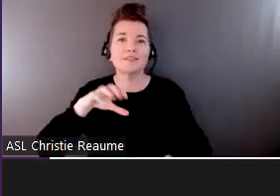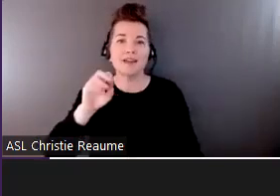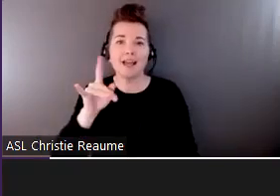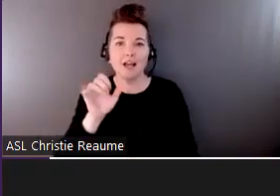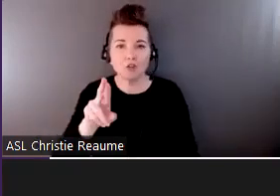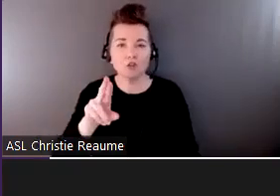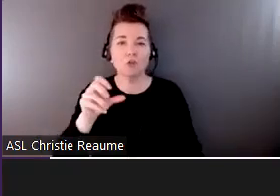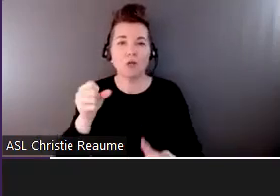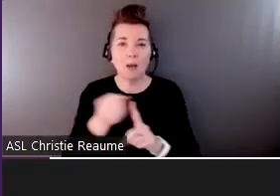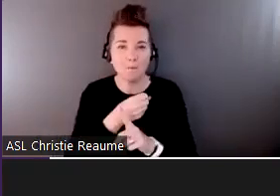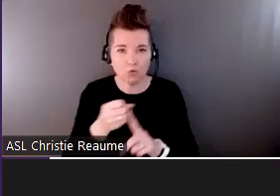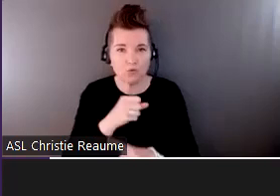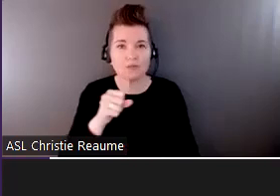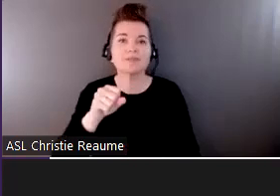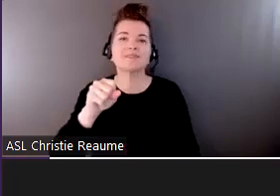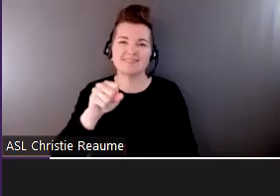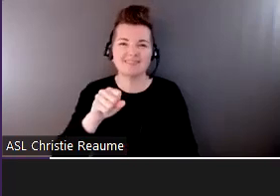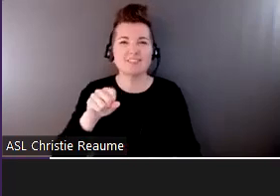Ontario's website